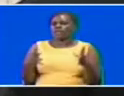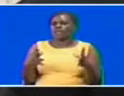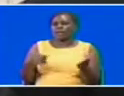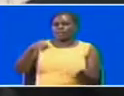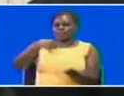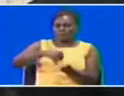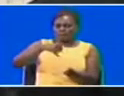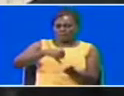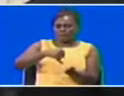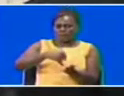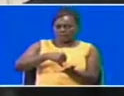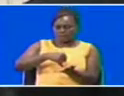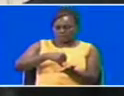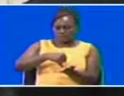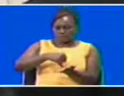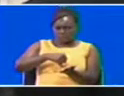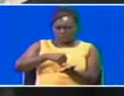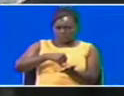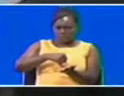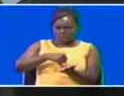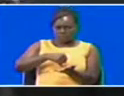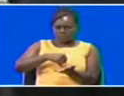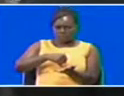importance in location, importance of